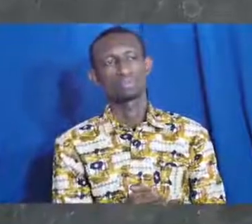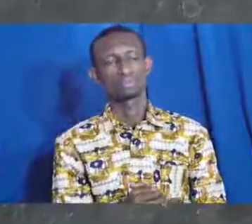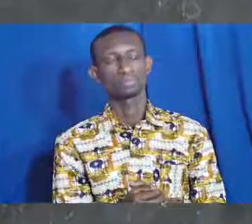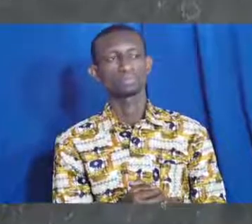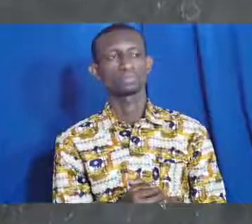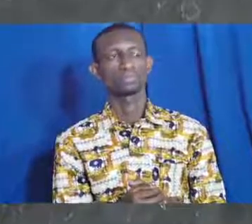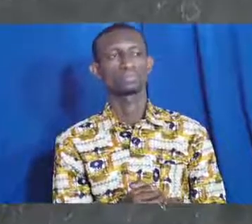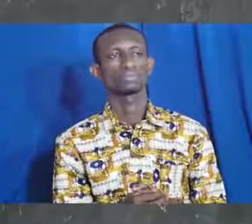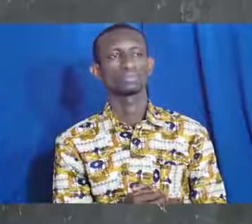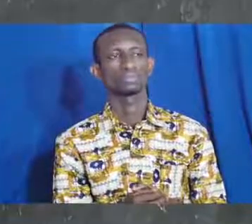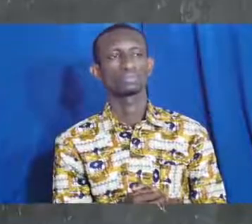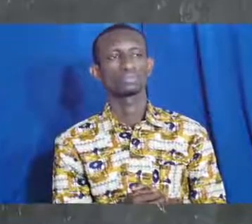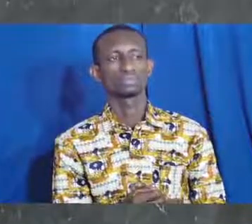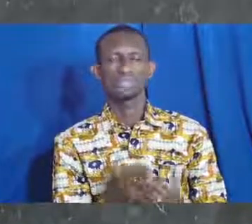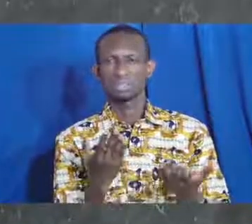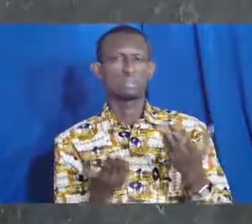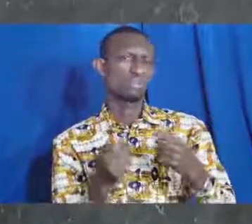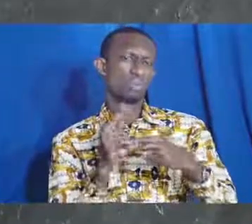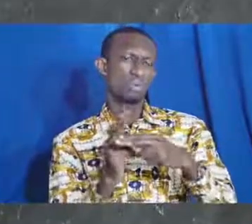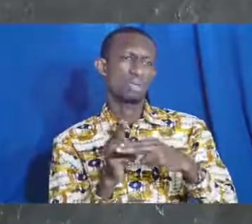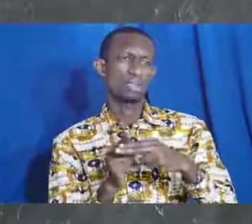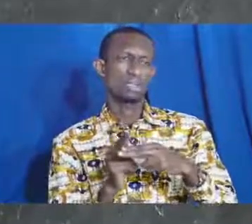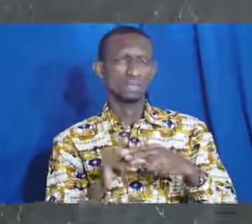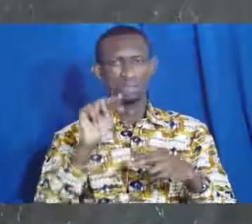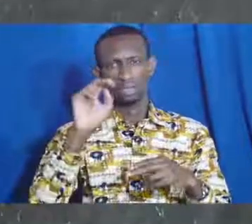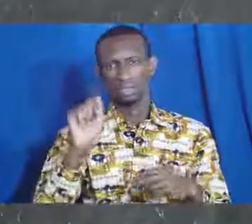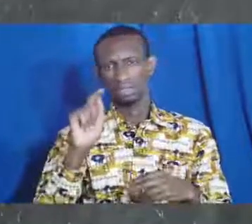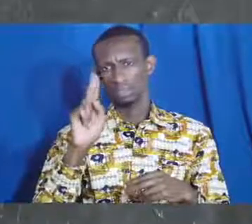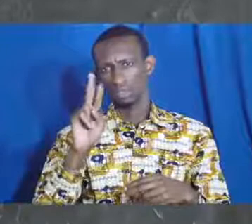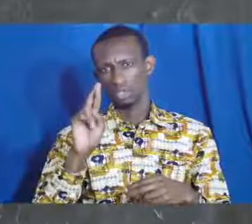natural liquid, we call it natural liquefied gases.